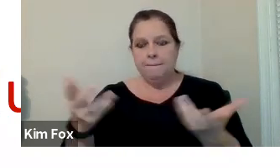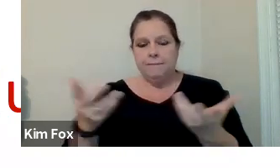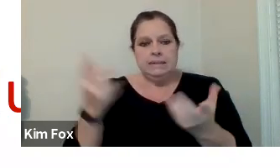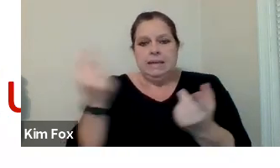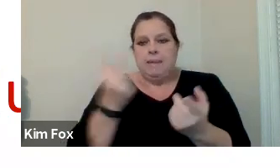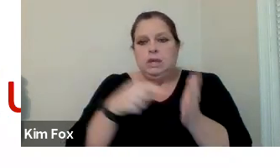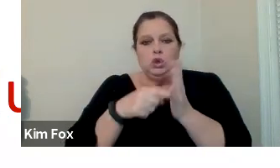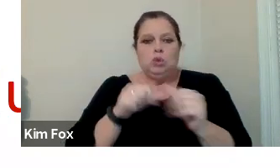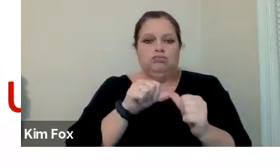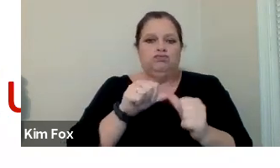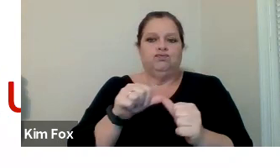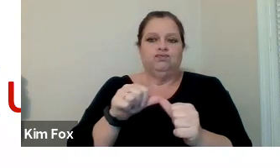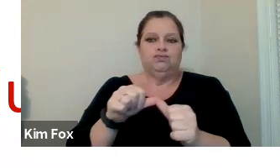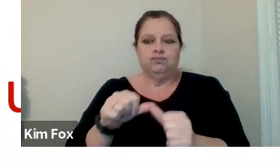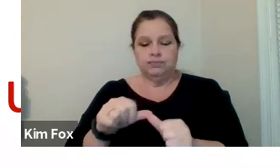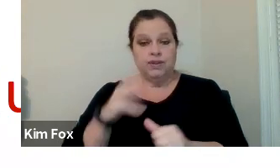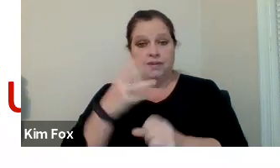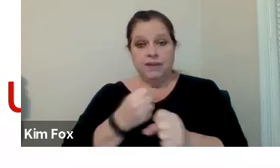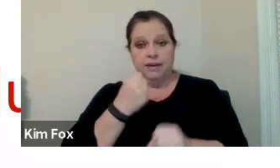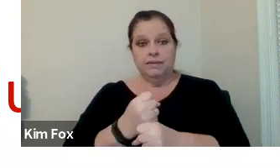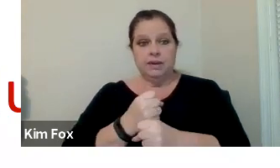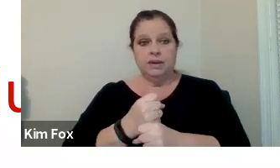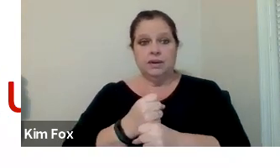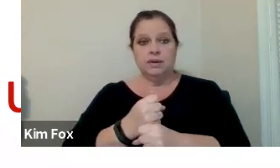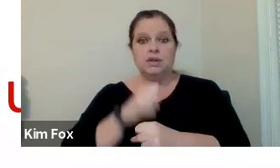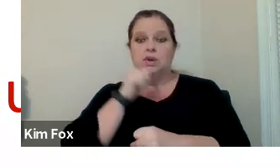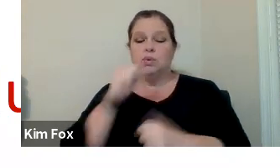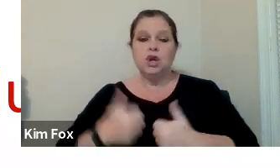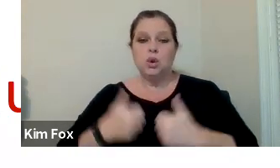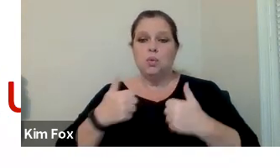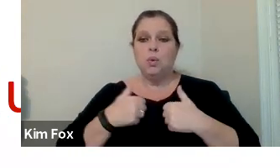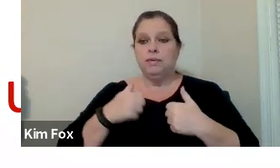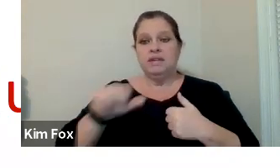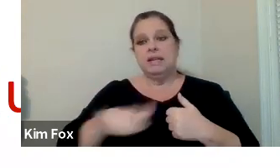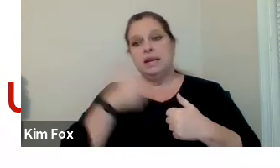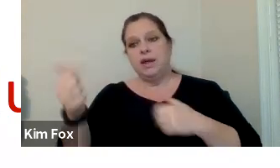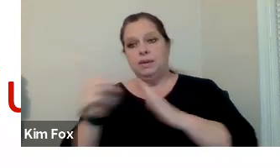a continuation that you were not a resident at another state.